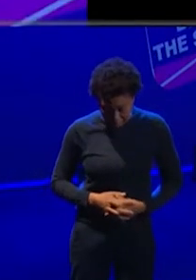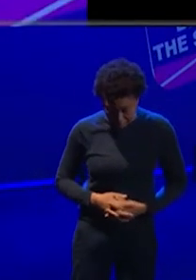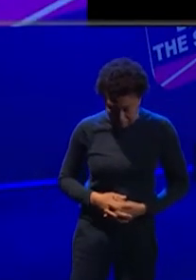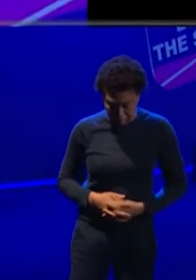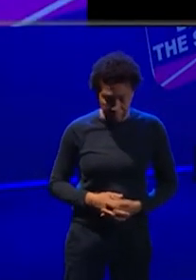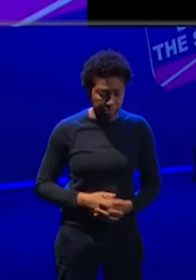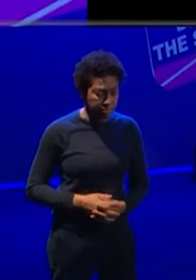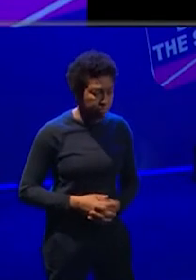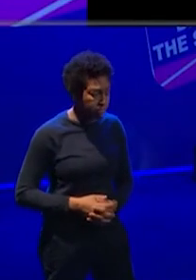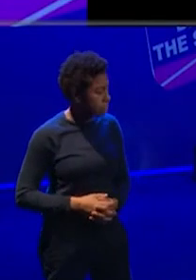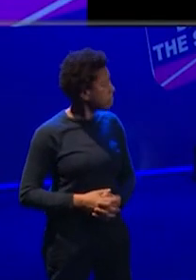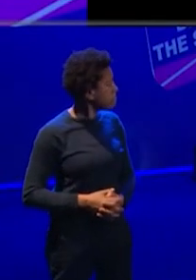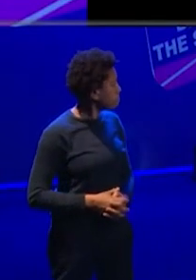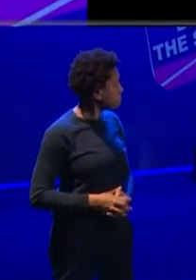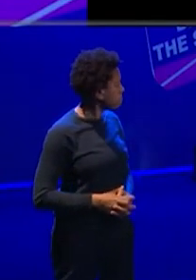Kerry, any thoughts?